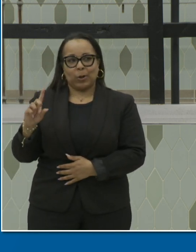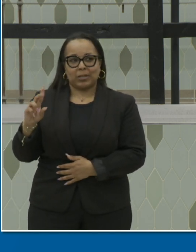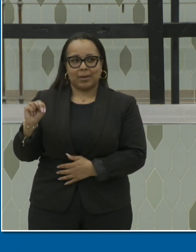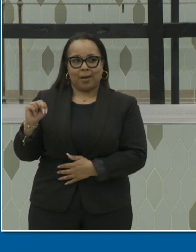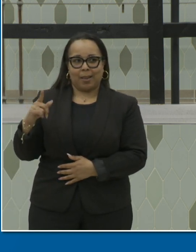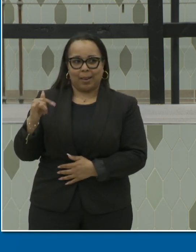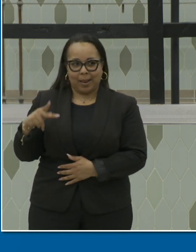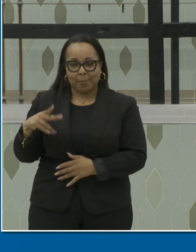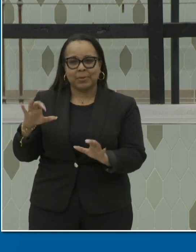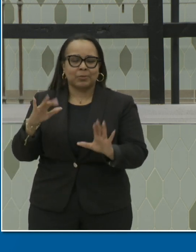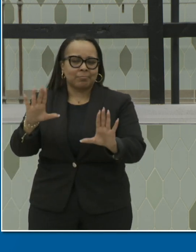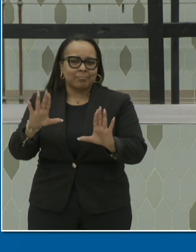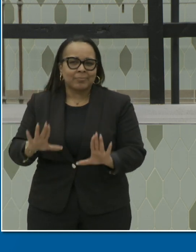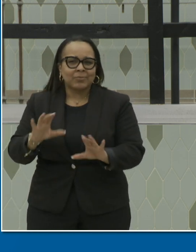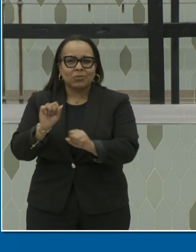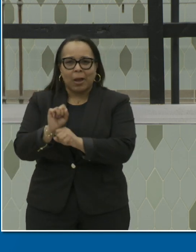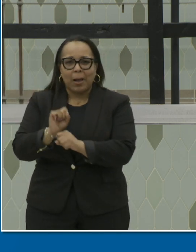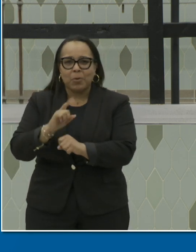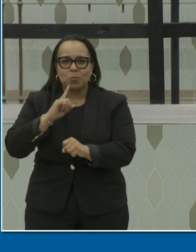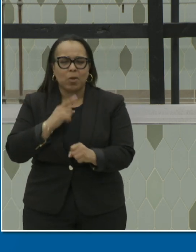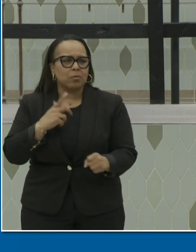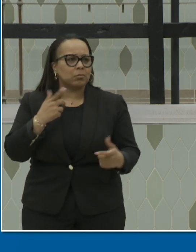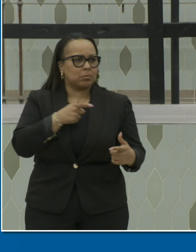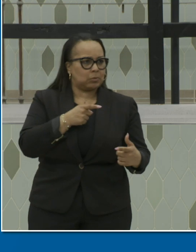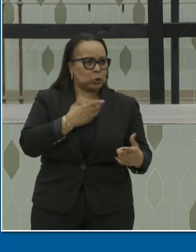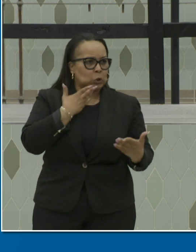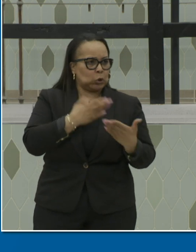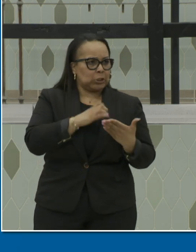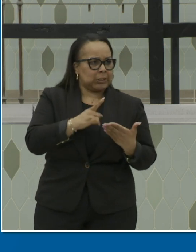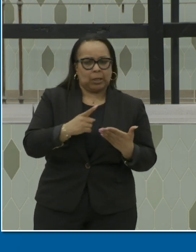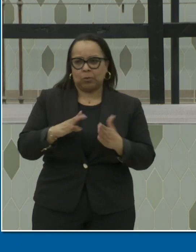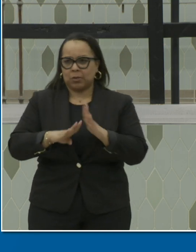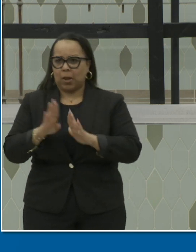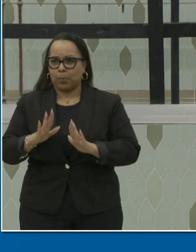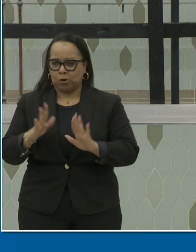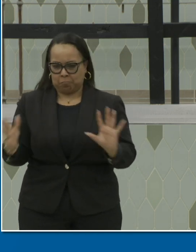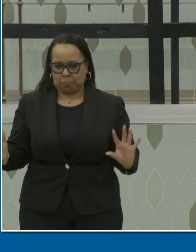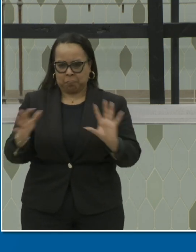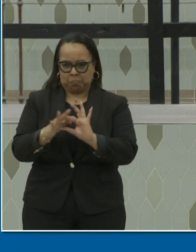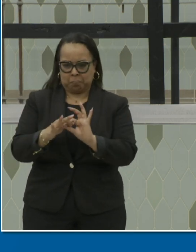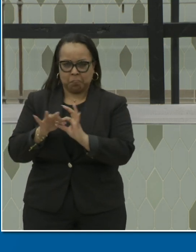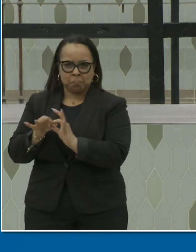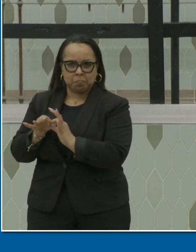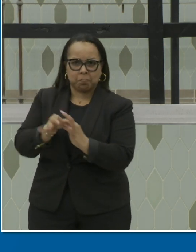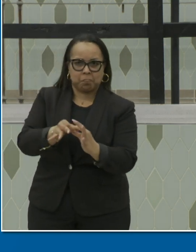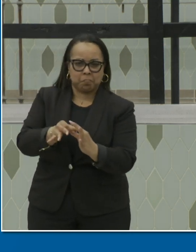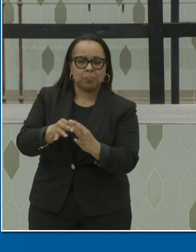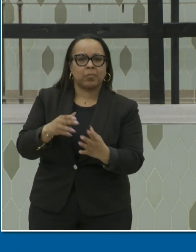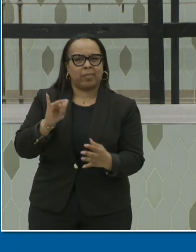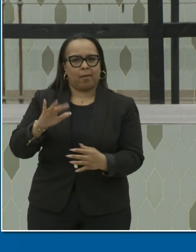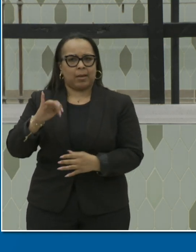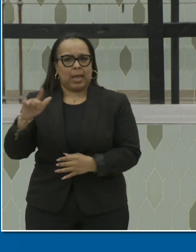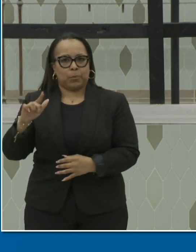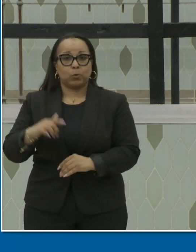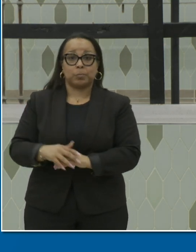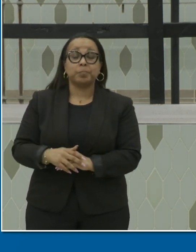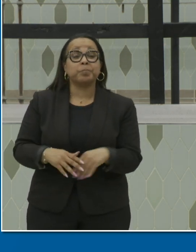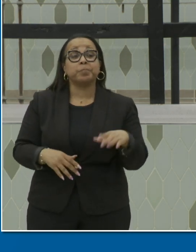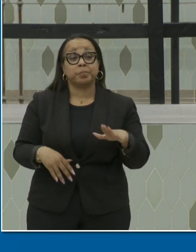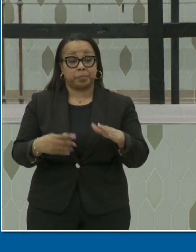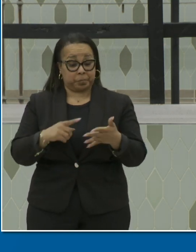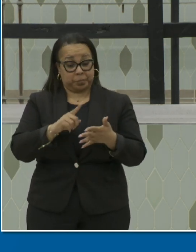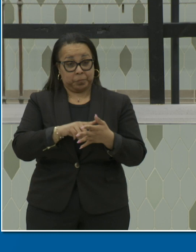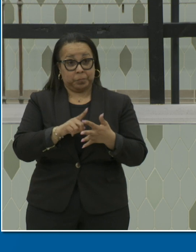such a tremendous job marrying fabulous deals, fabulous developers, with whatever capital we are able to bring to bear. On top of